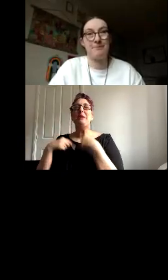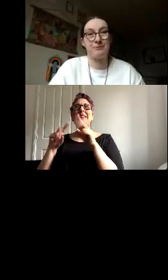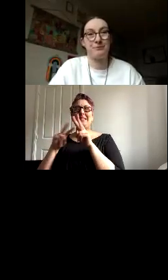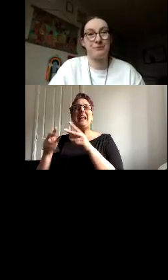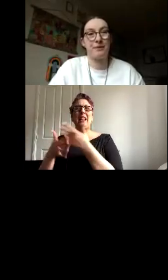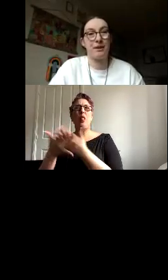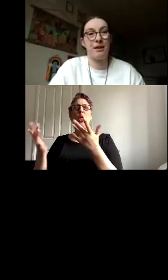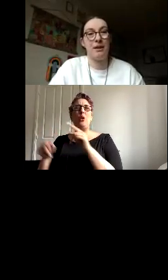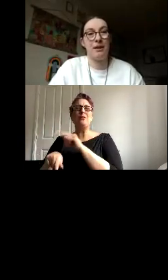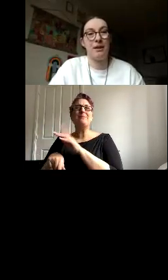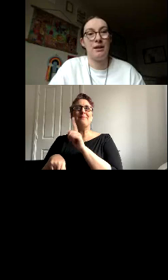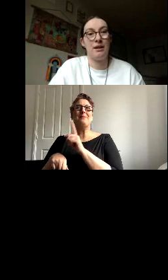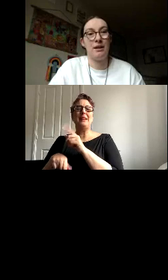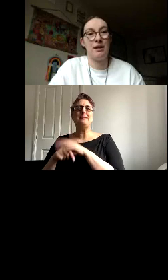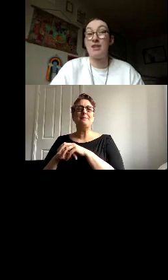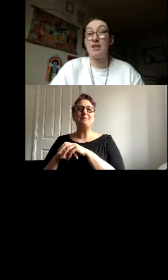most.